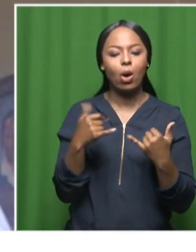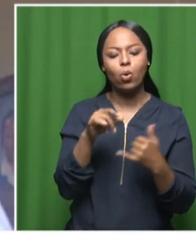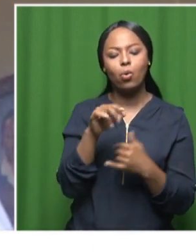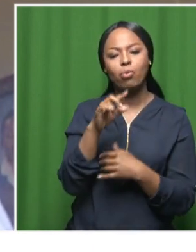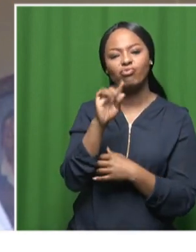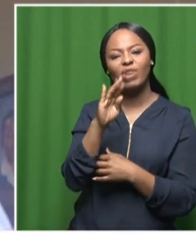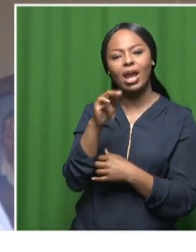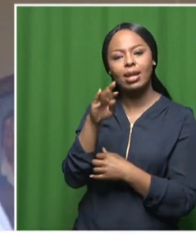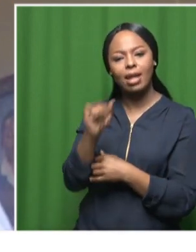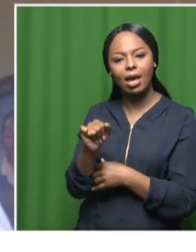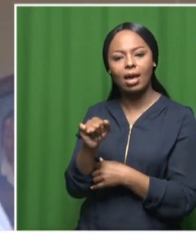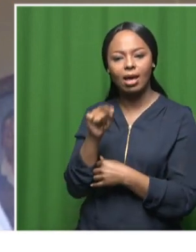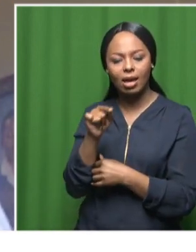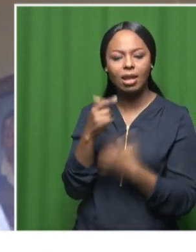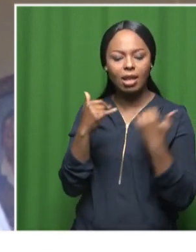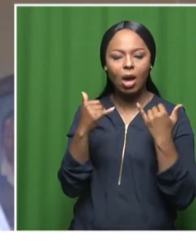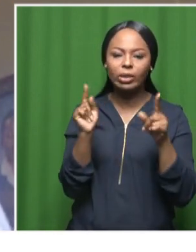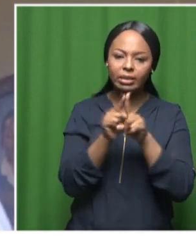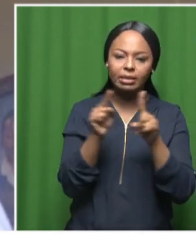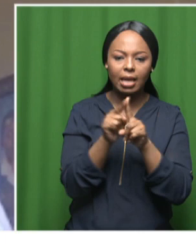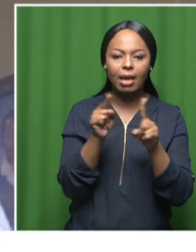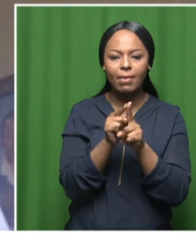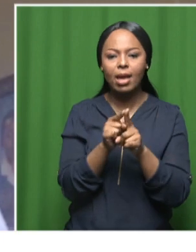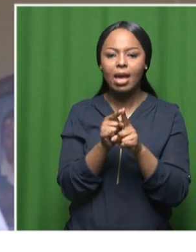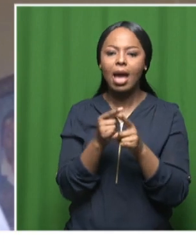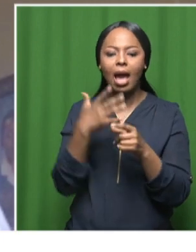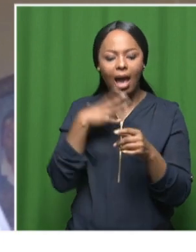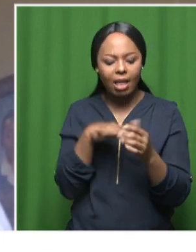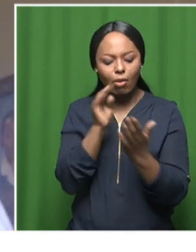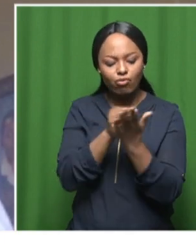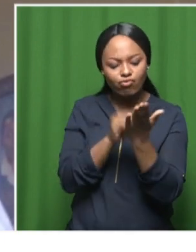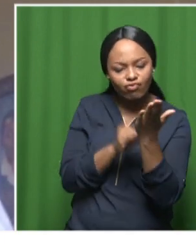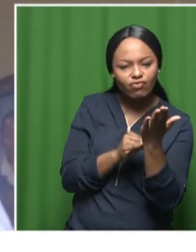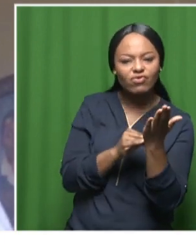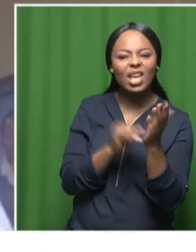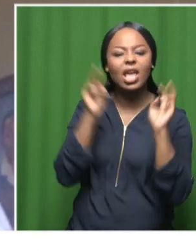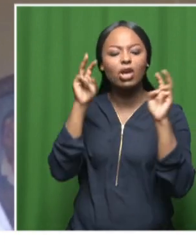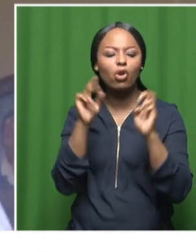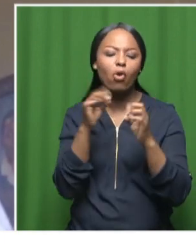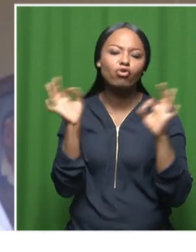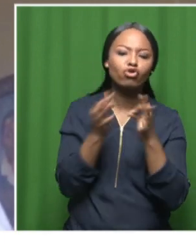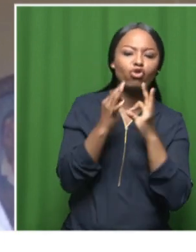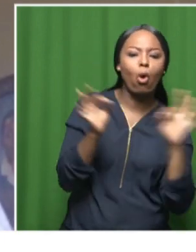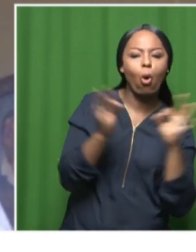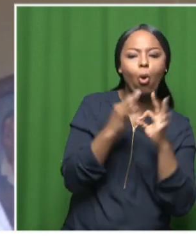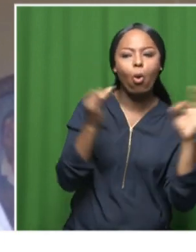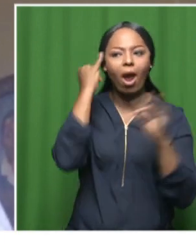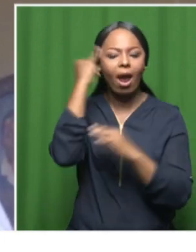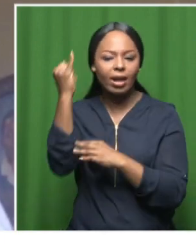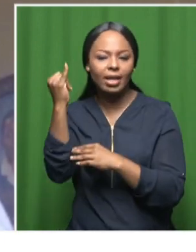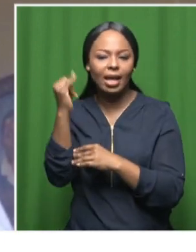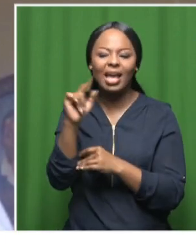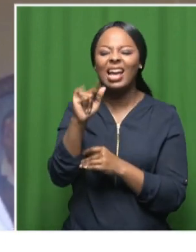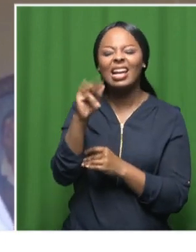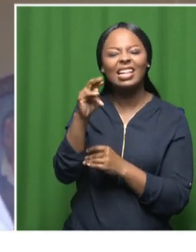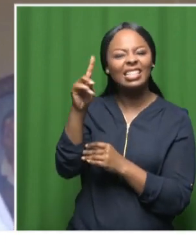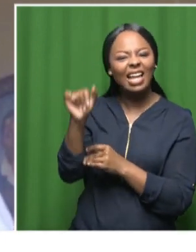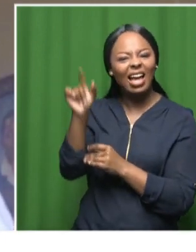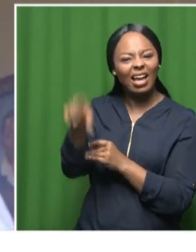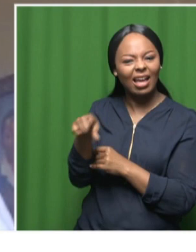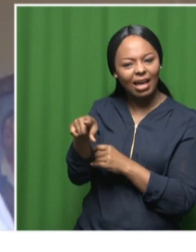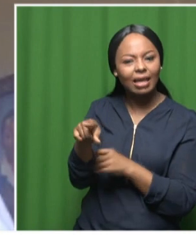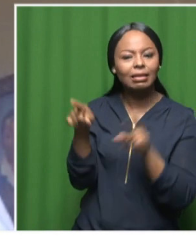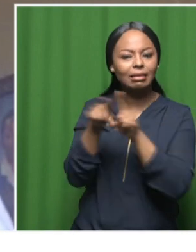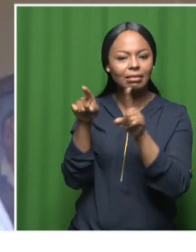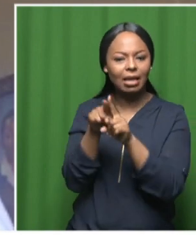Kokwana also visiting a songbook idea again, and Linda Skakani, I think, coming of